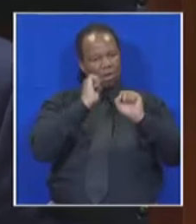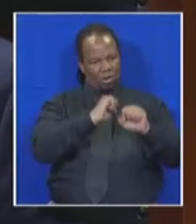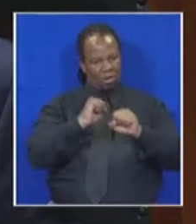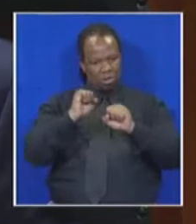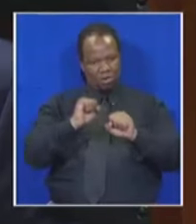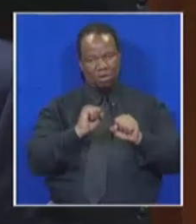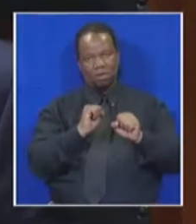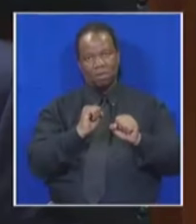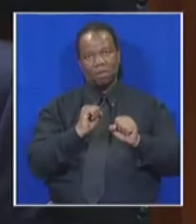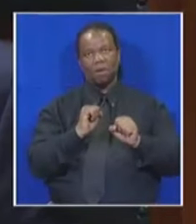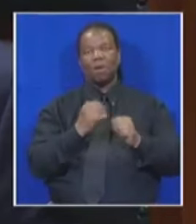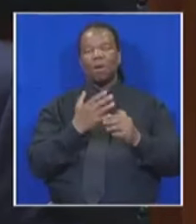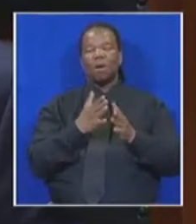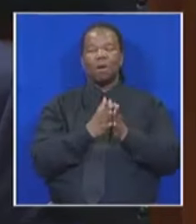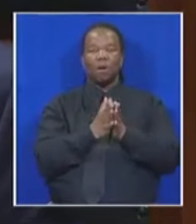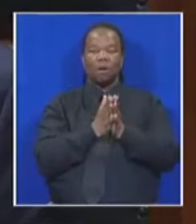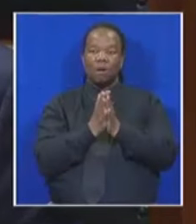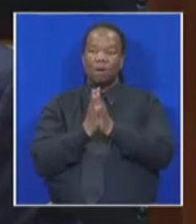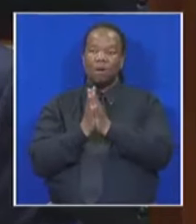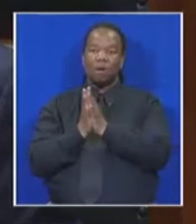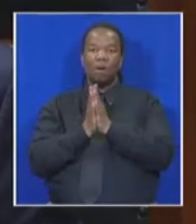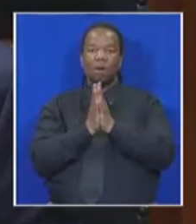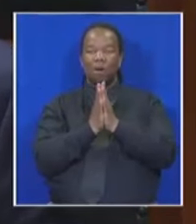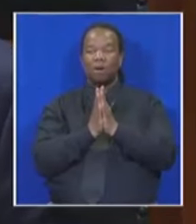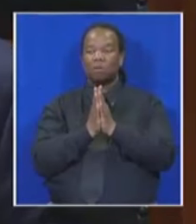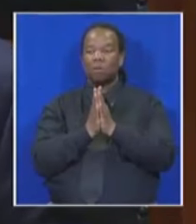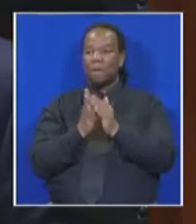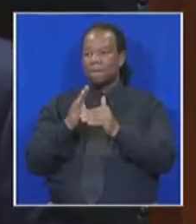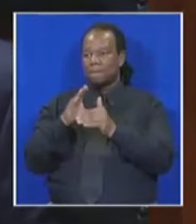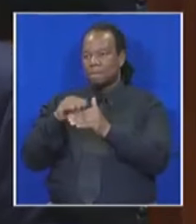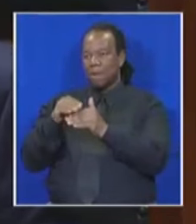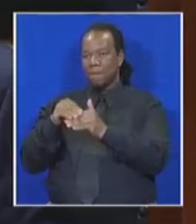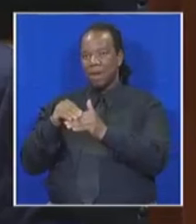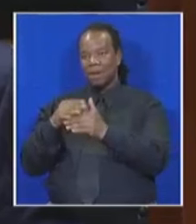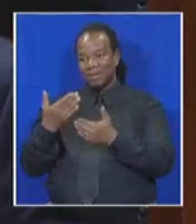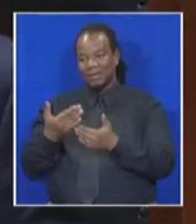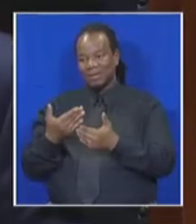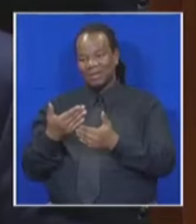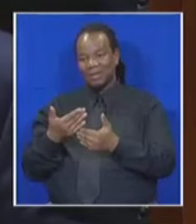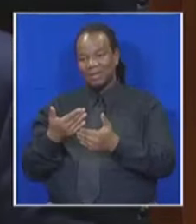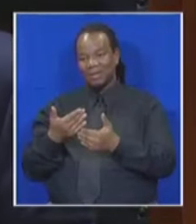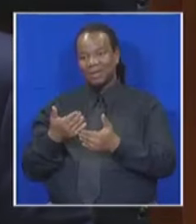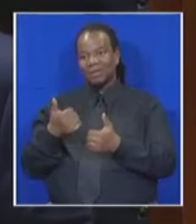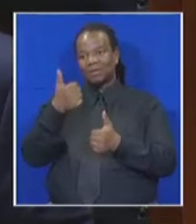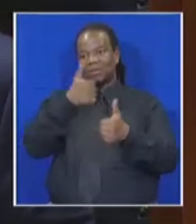What I'm going to request all members to do, their chief whips right here in the House.